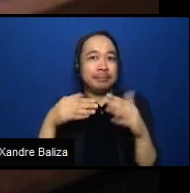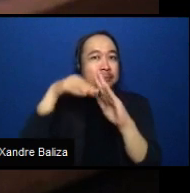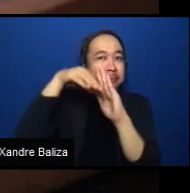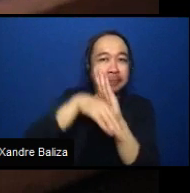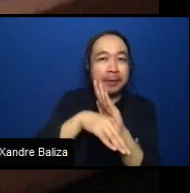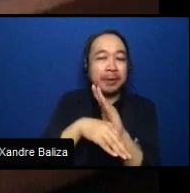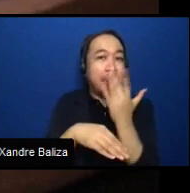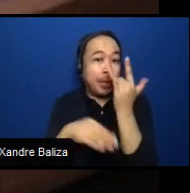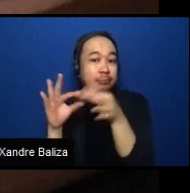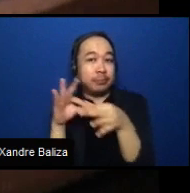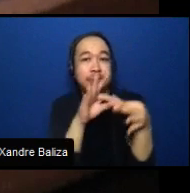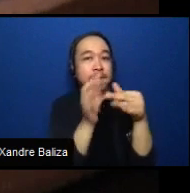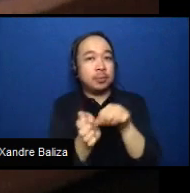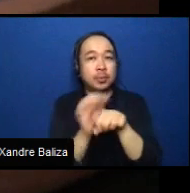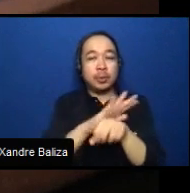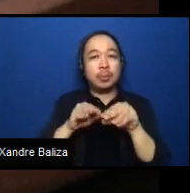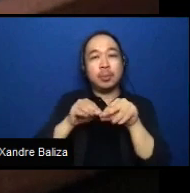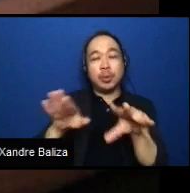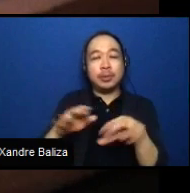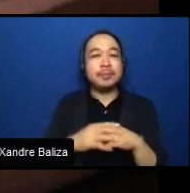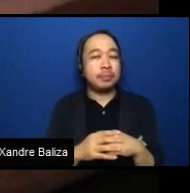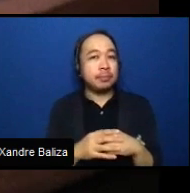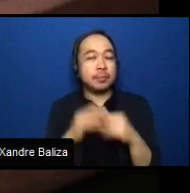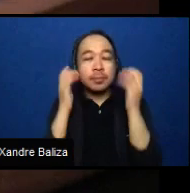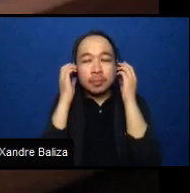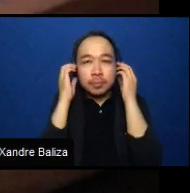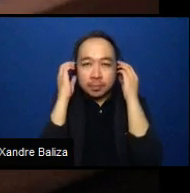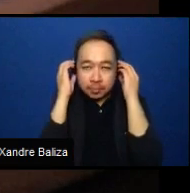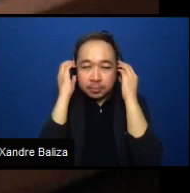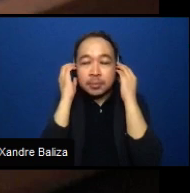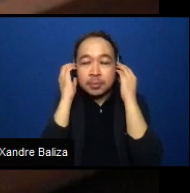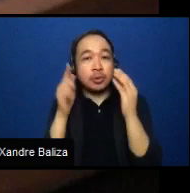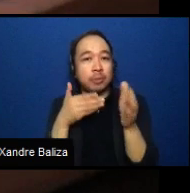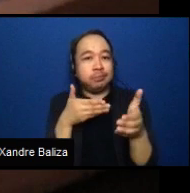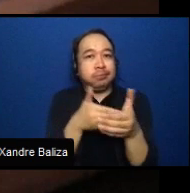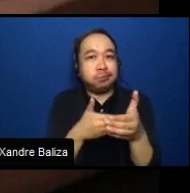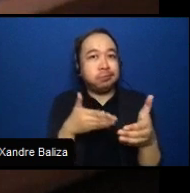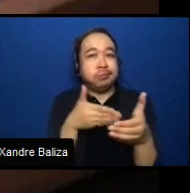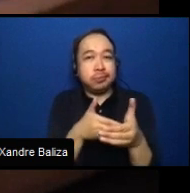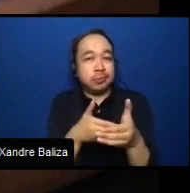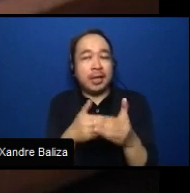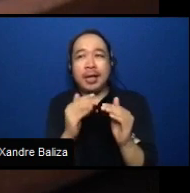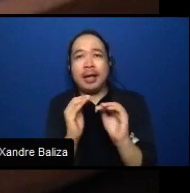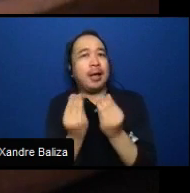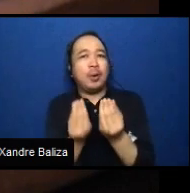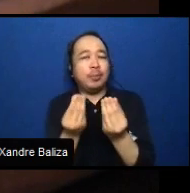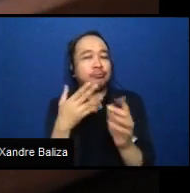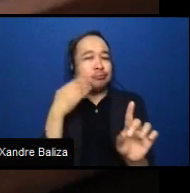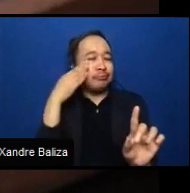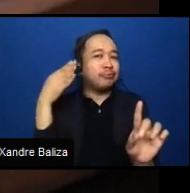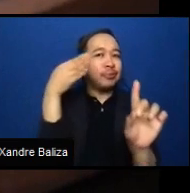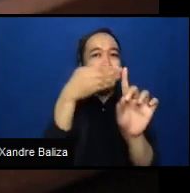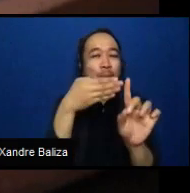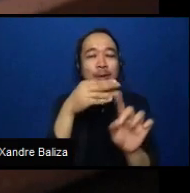pandemic. These inequalities have reminded us that no path to 2030 will